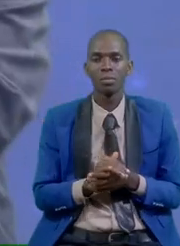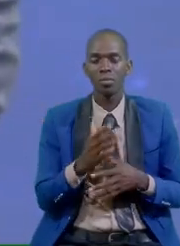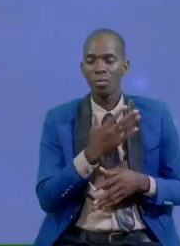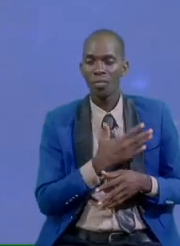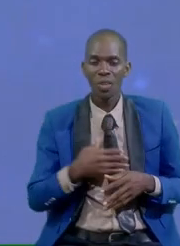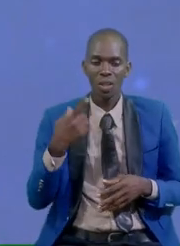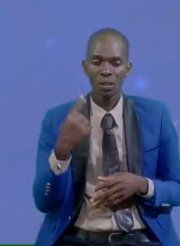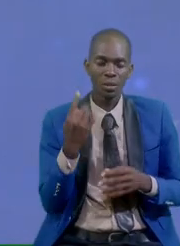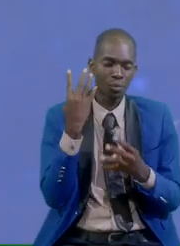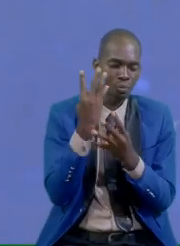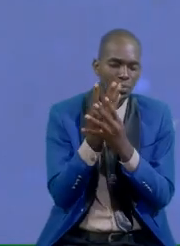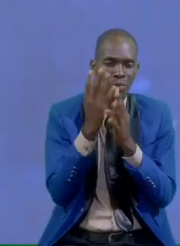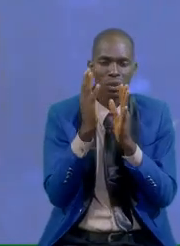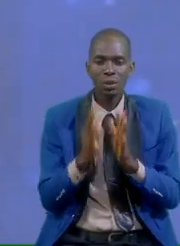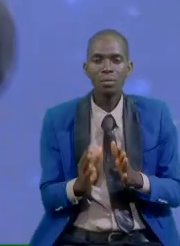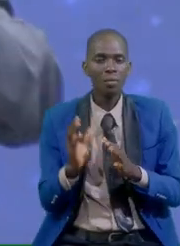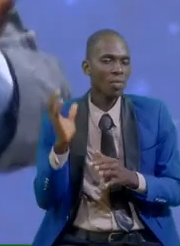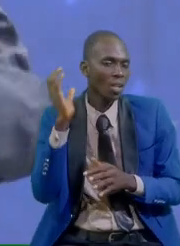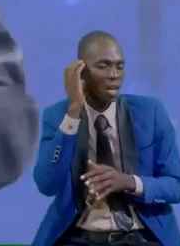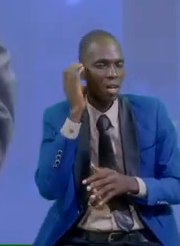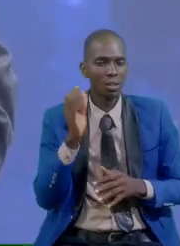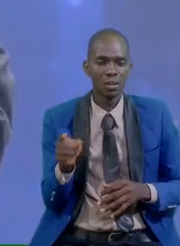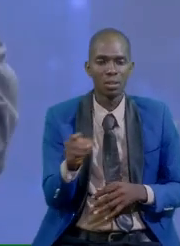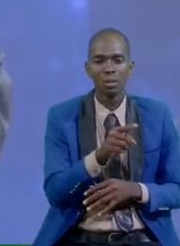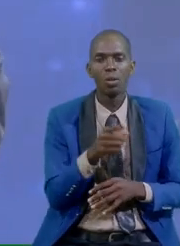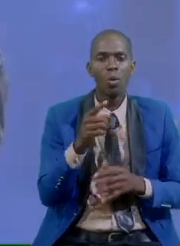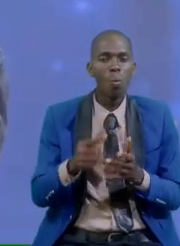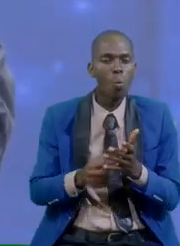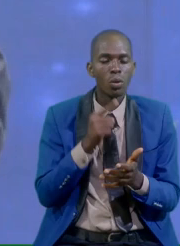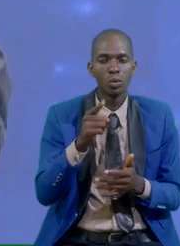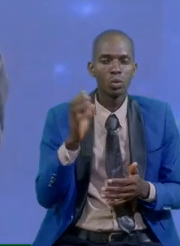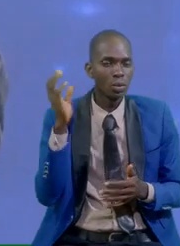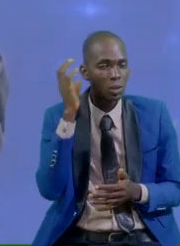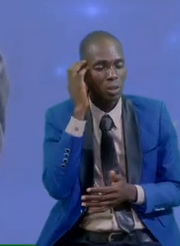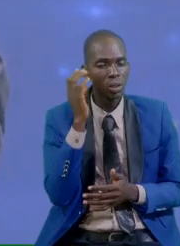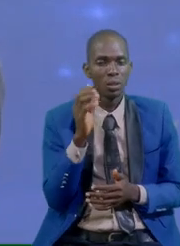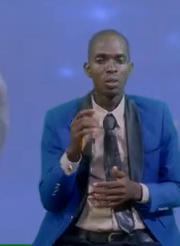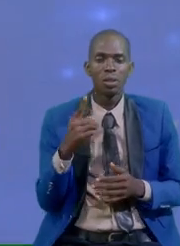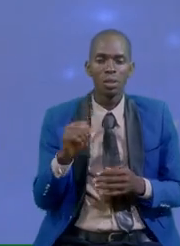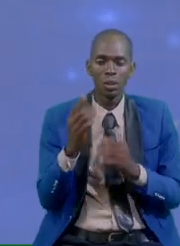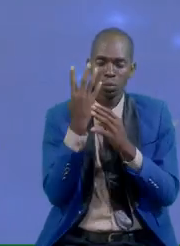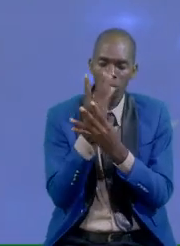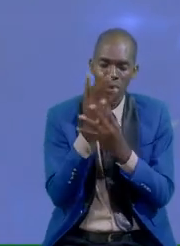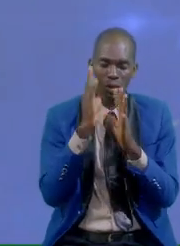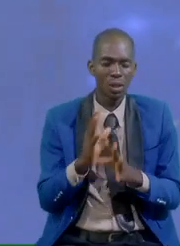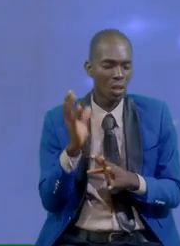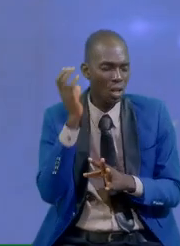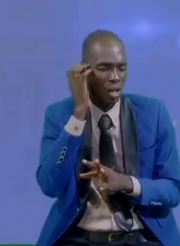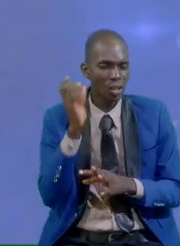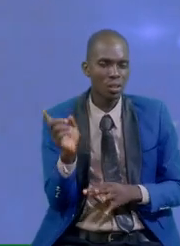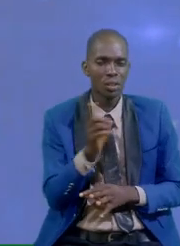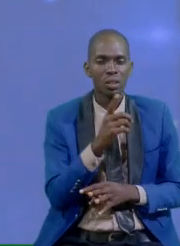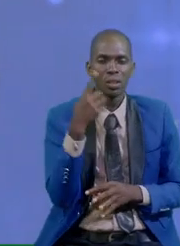prisoners heard them. Once you hear, the prisoners heard them. The